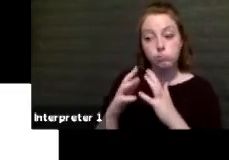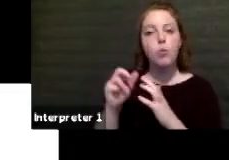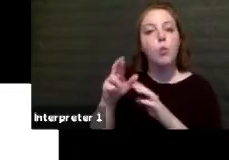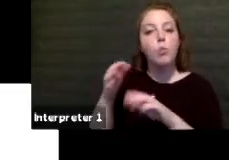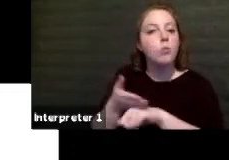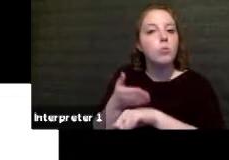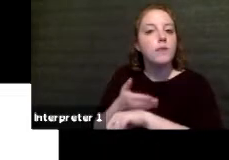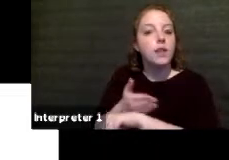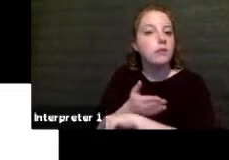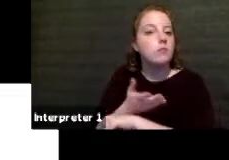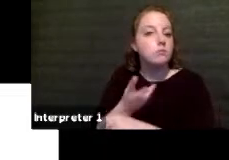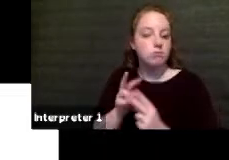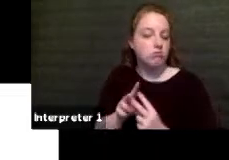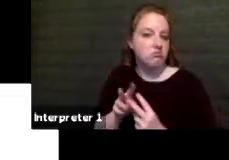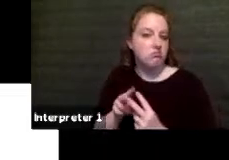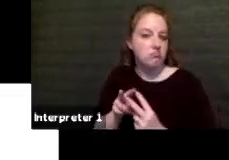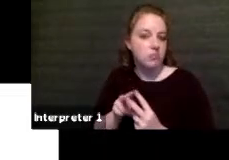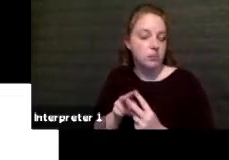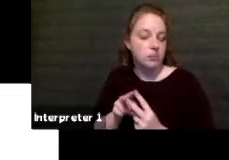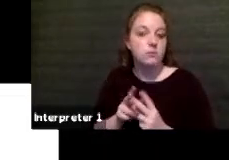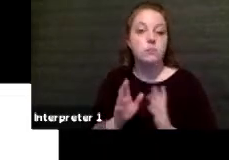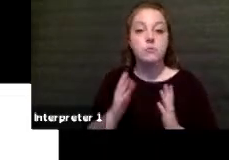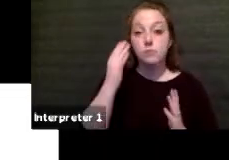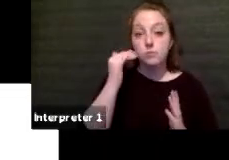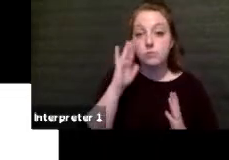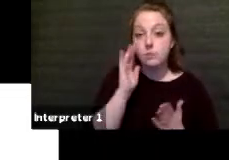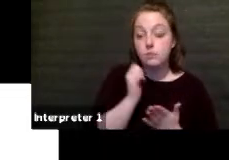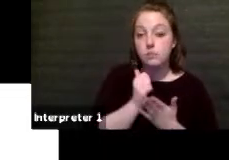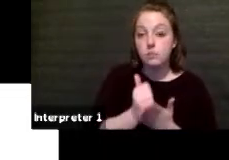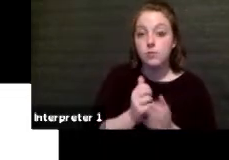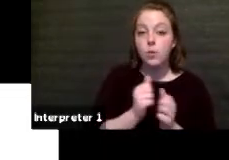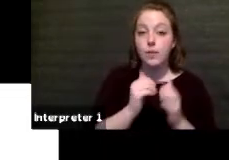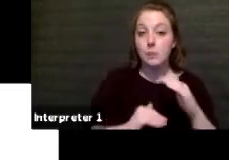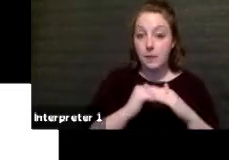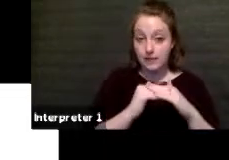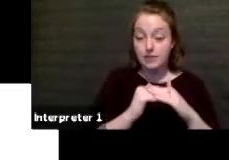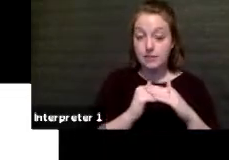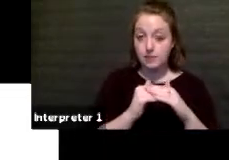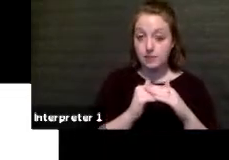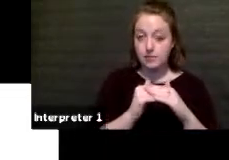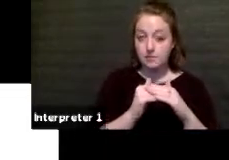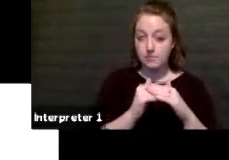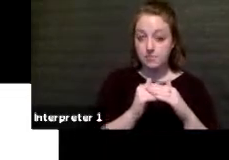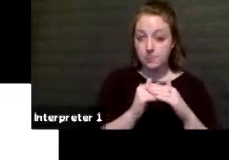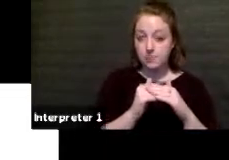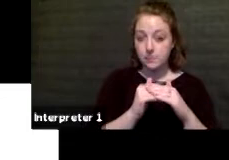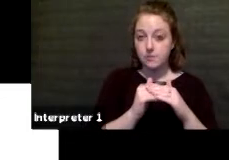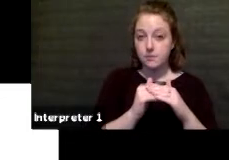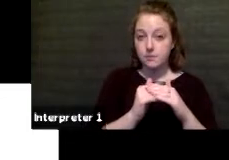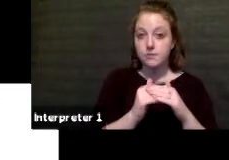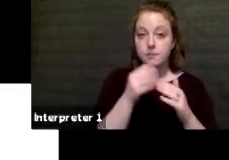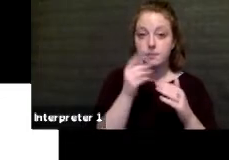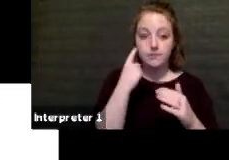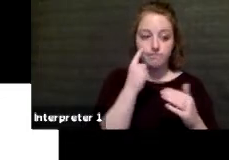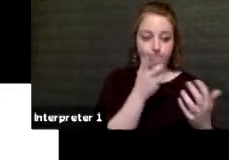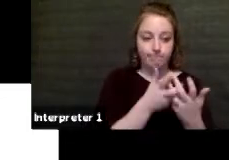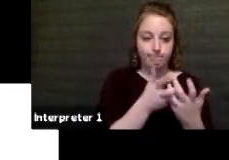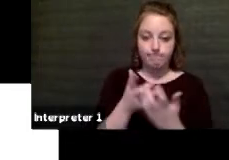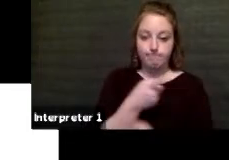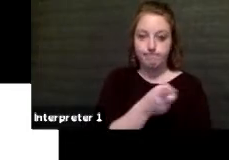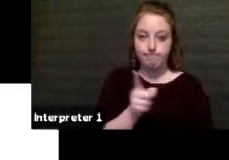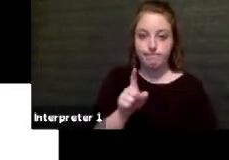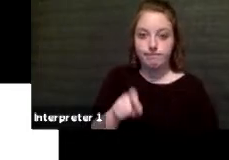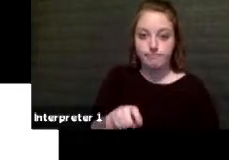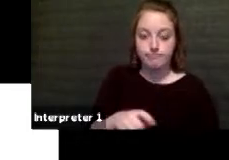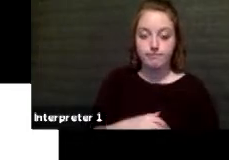bring capacity and located capacity relative to the 1500 to be able to meet the needs. Uh, and here